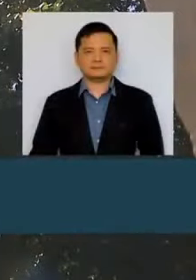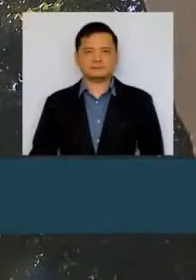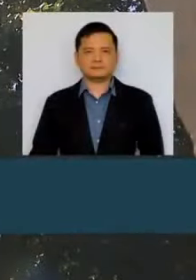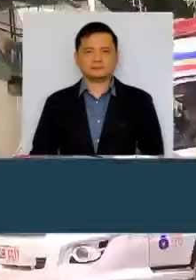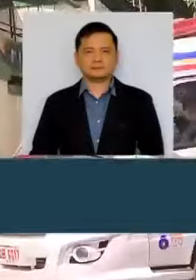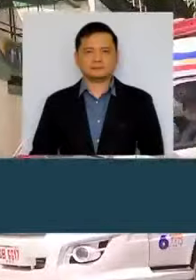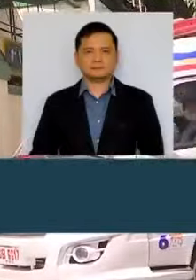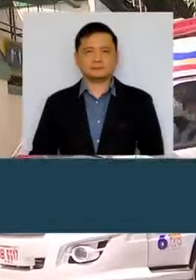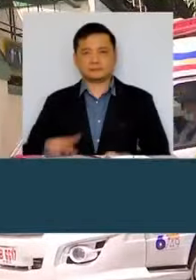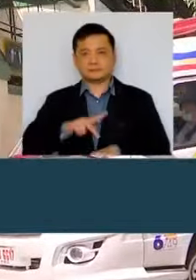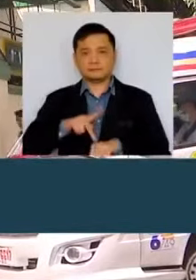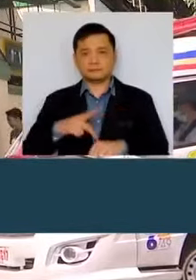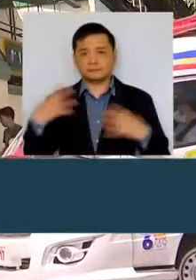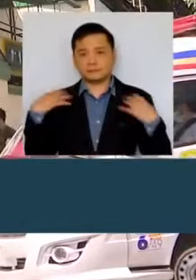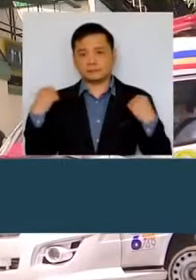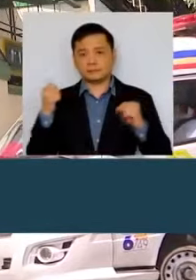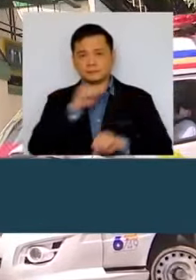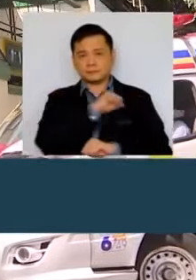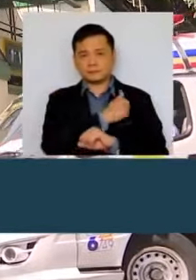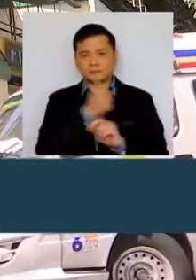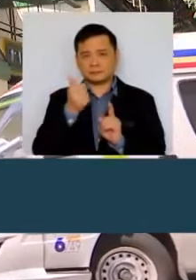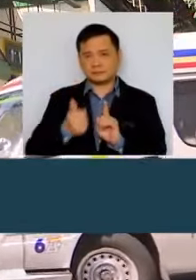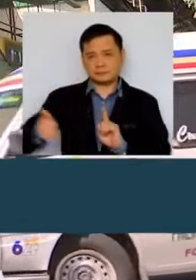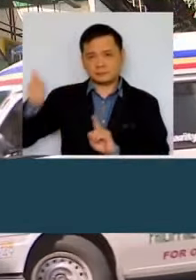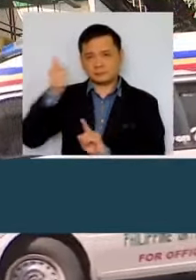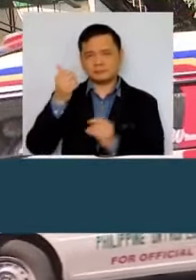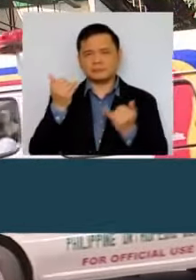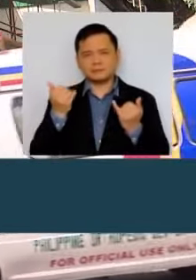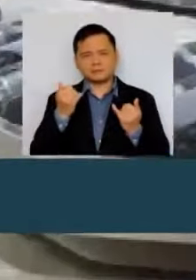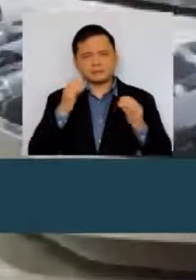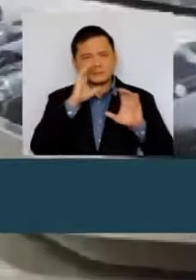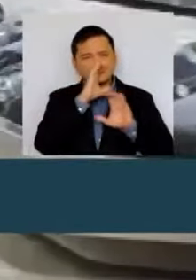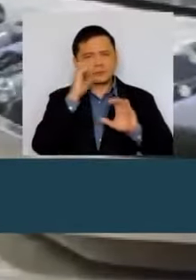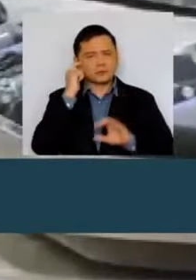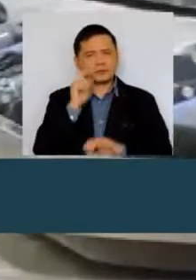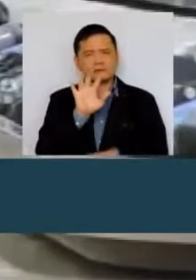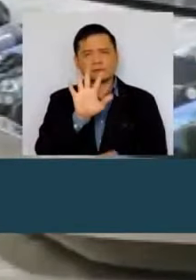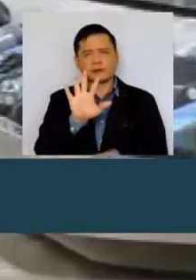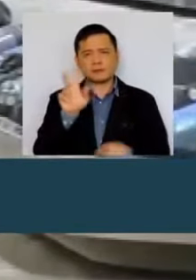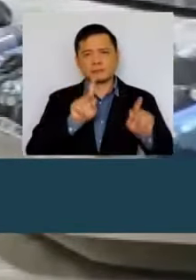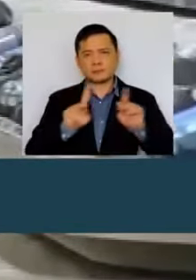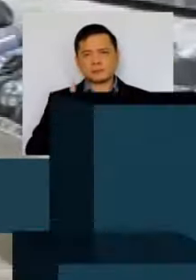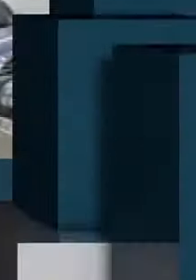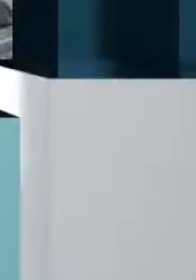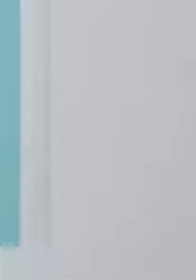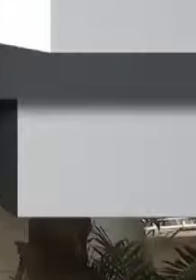Philippine health authorities locate five travelers who arrived recently from South Africa.